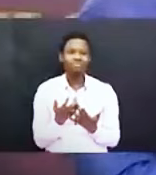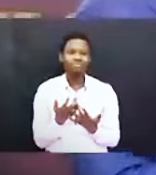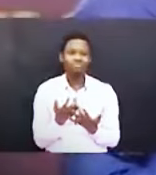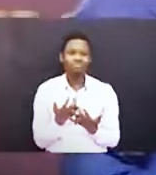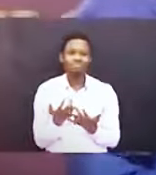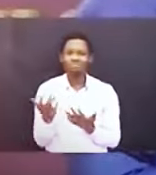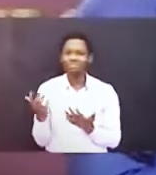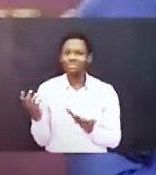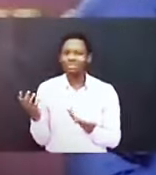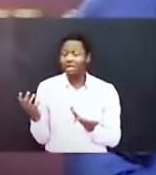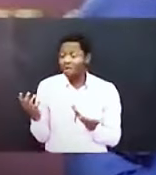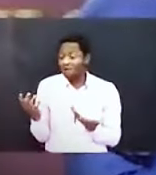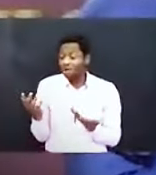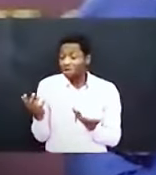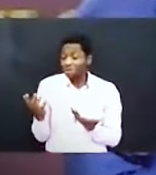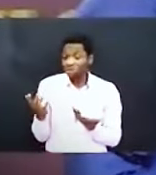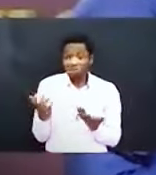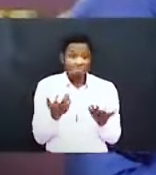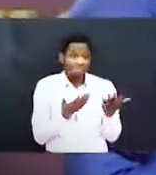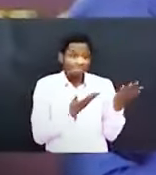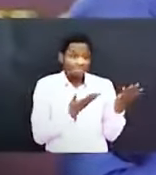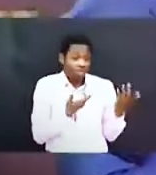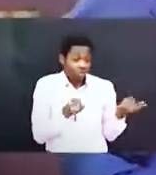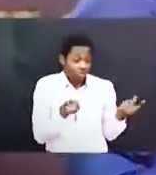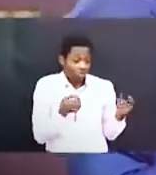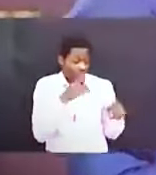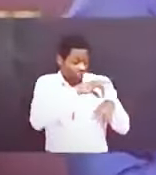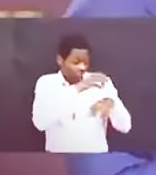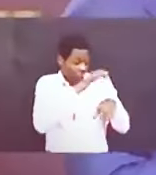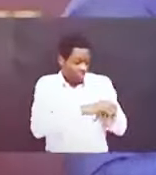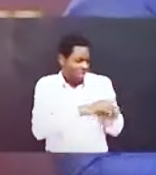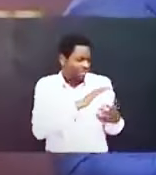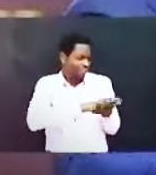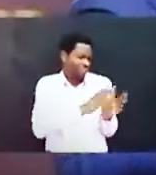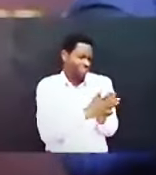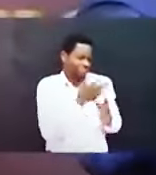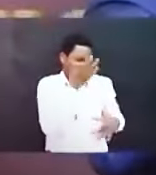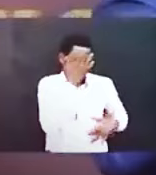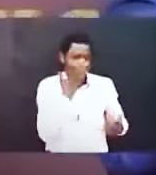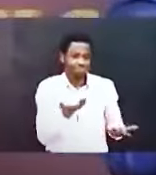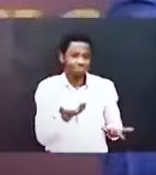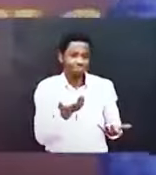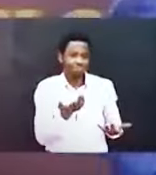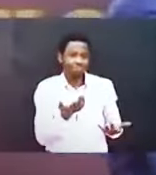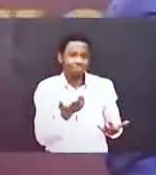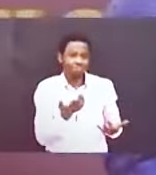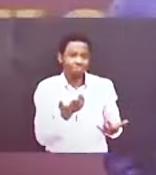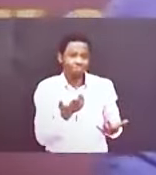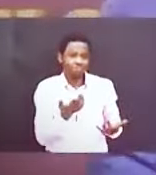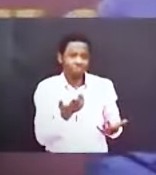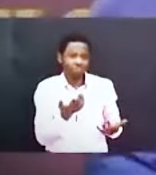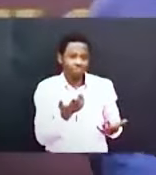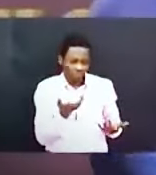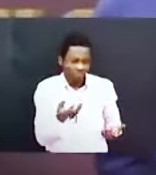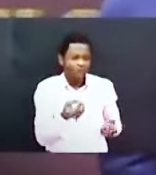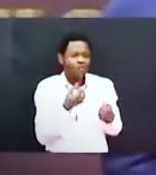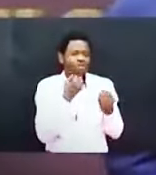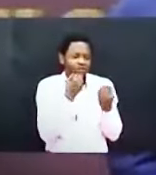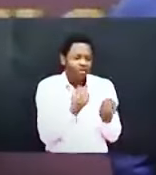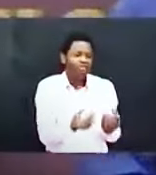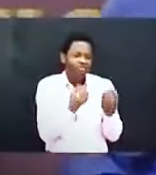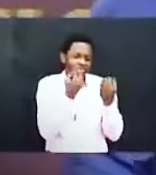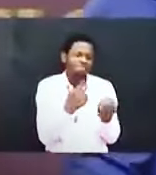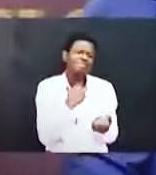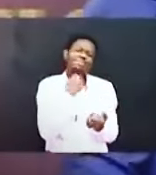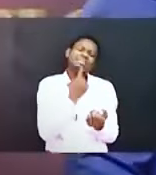of mosquito, I'm down. But I realized that in as much as I was telling Mama to be shutting the door, she will